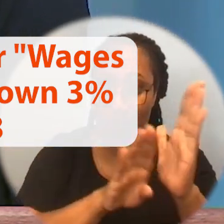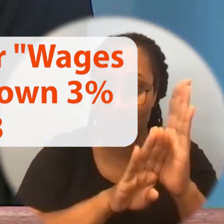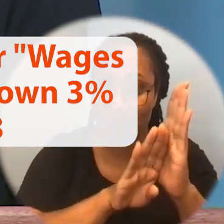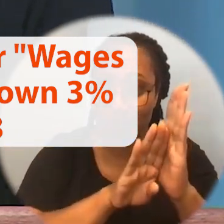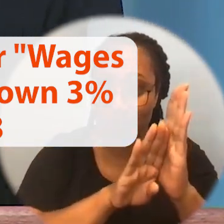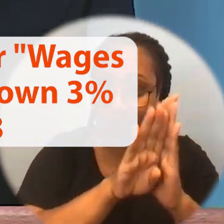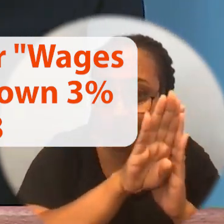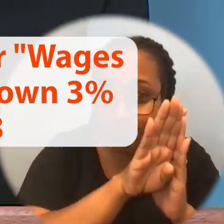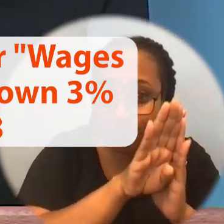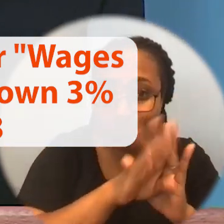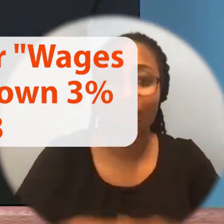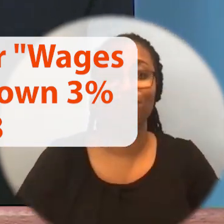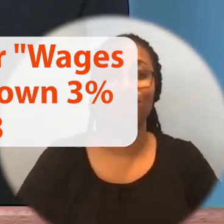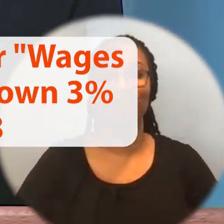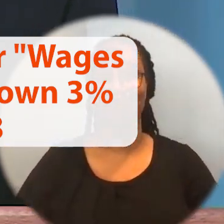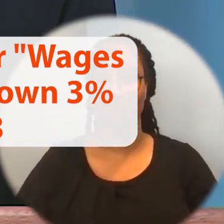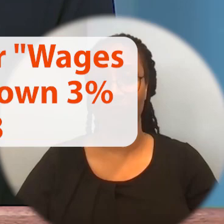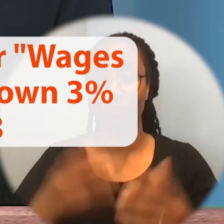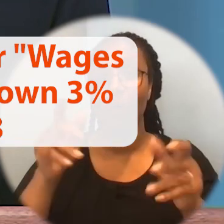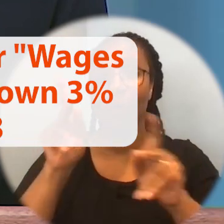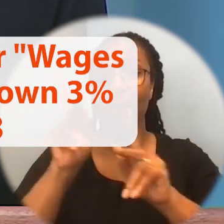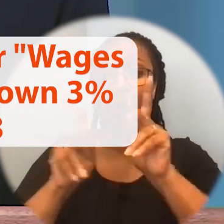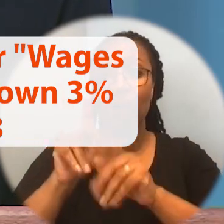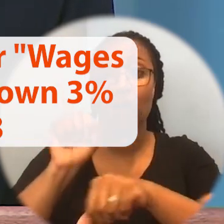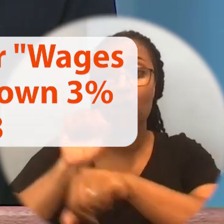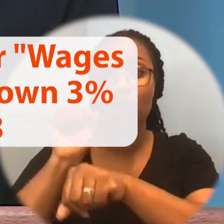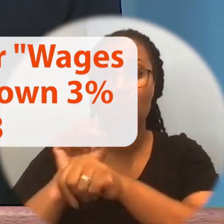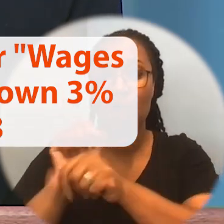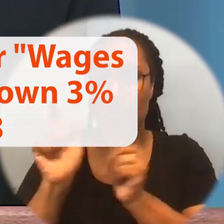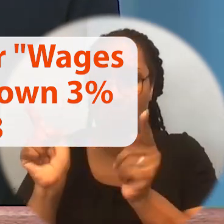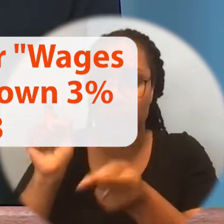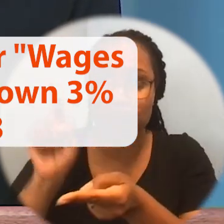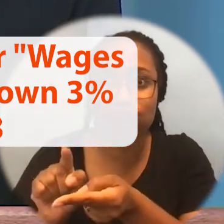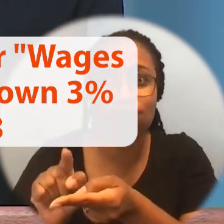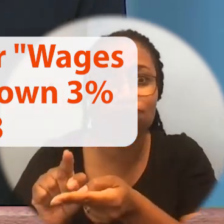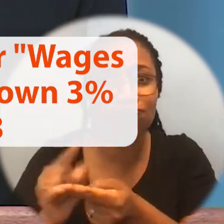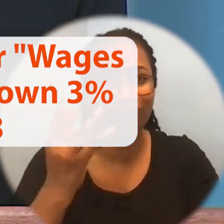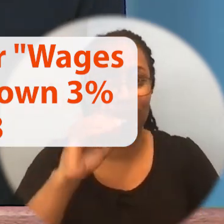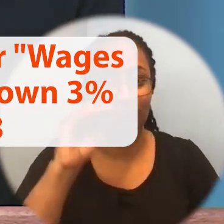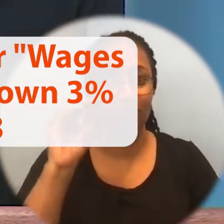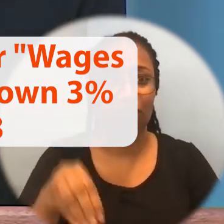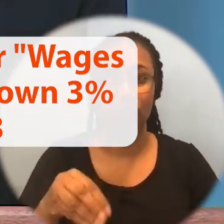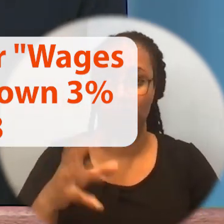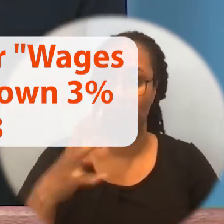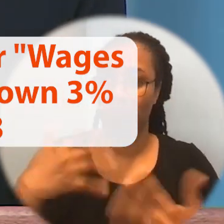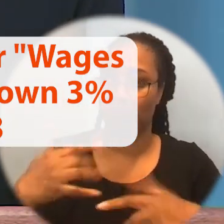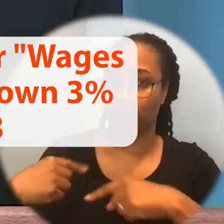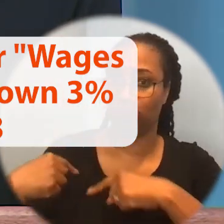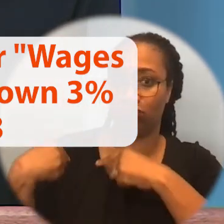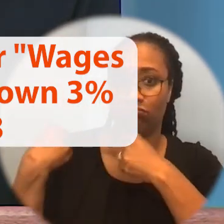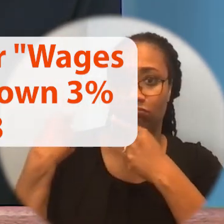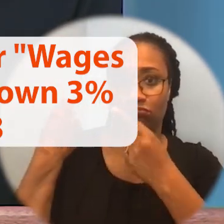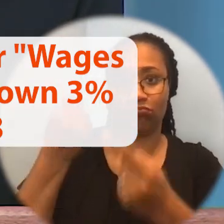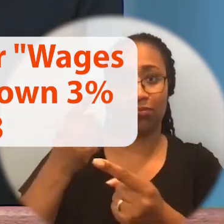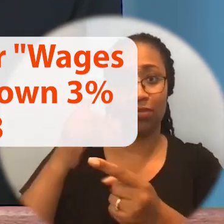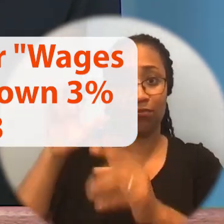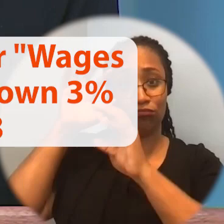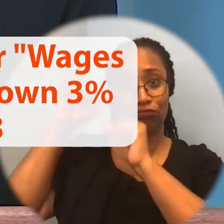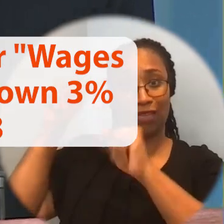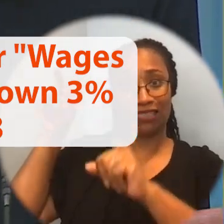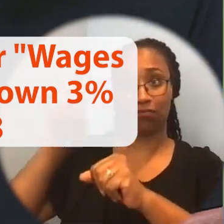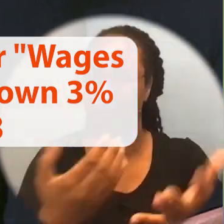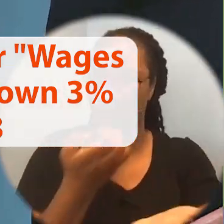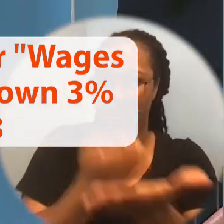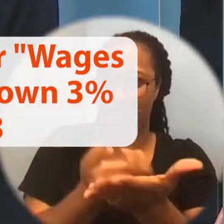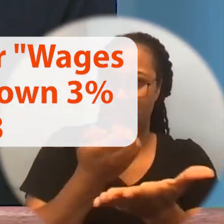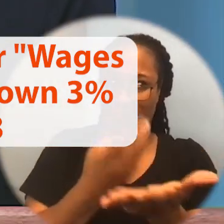going down, staying under 4%, something that we haven't seen in 50 years, is because of Bidenomics, as you've heard us talk about. It's because of the work that this president has